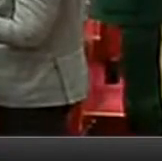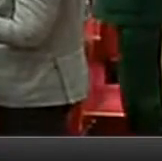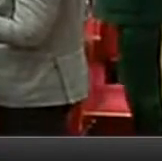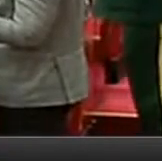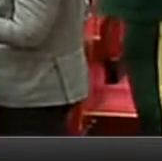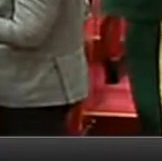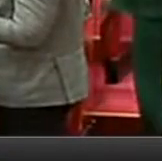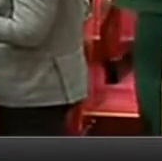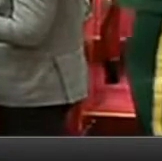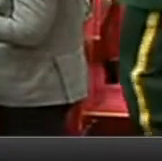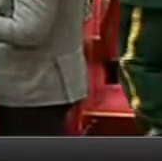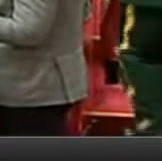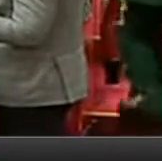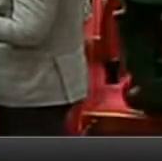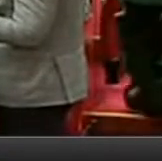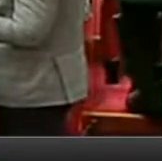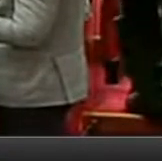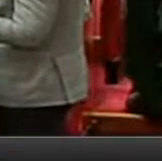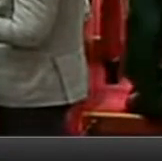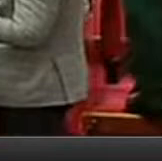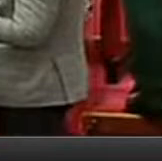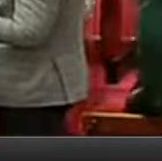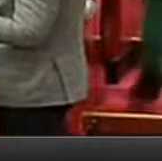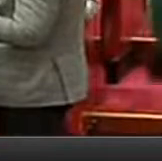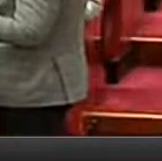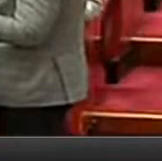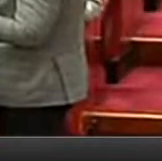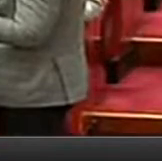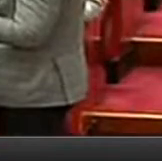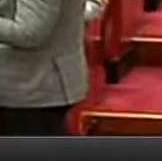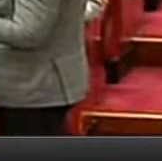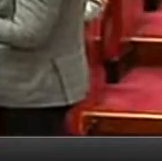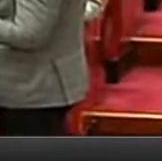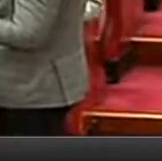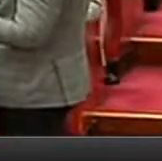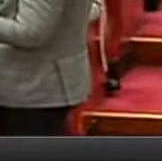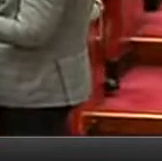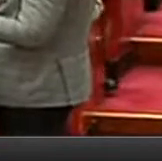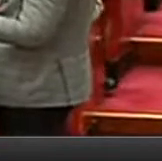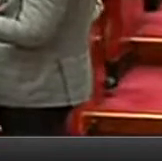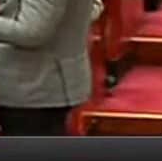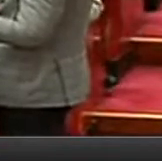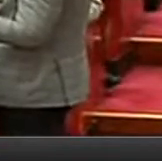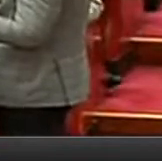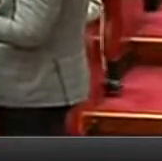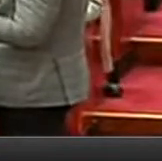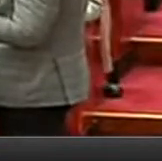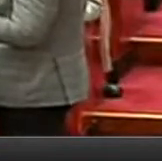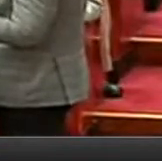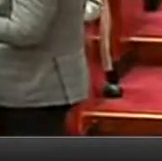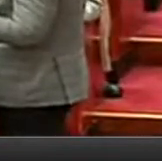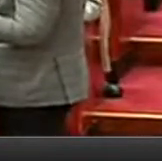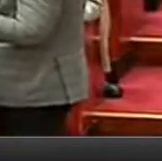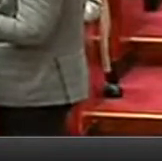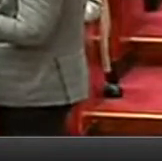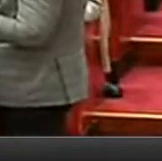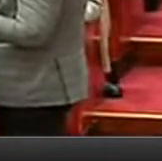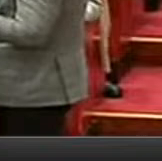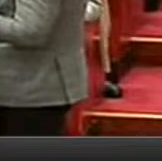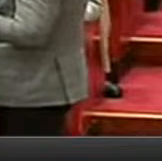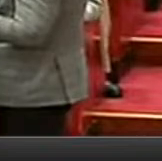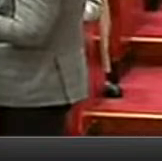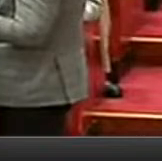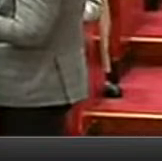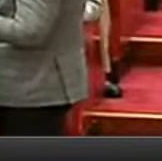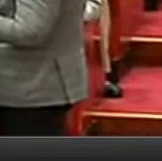to position of Associate Dean at the age of 35. Professor Kindiki was later promoted to the post